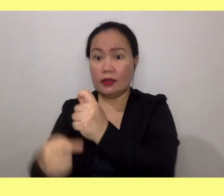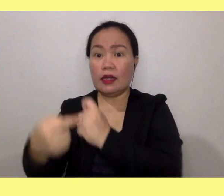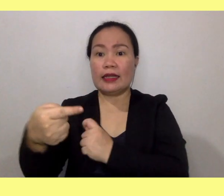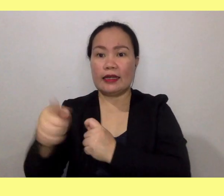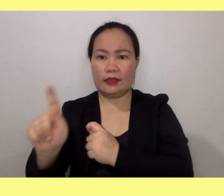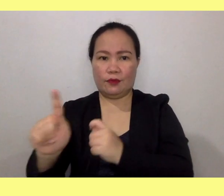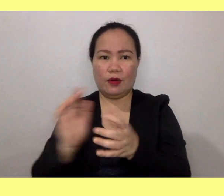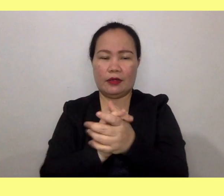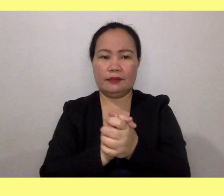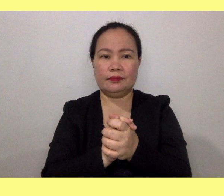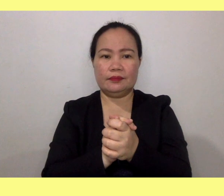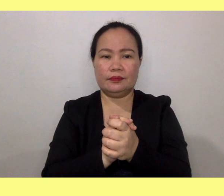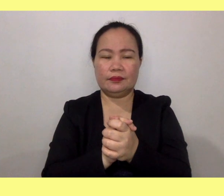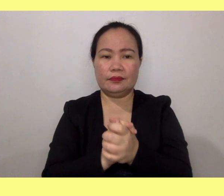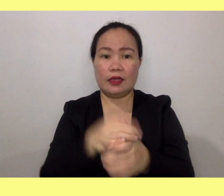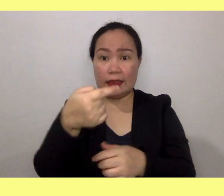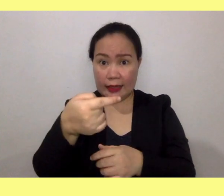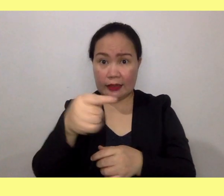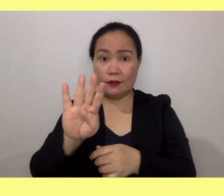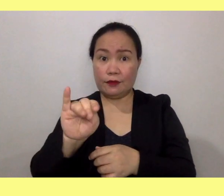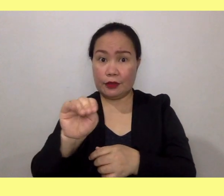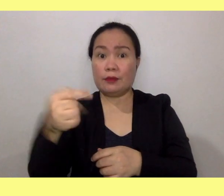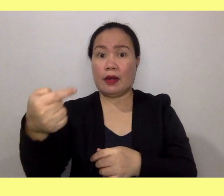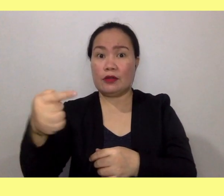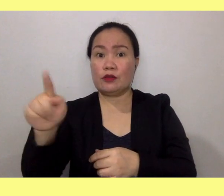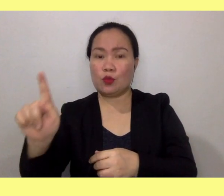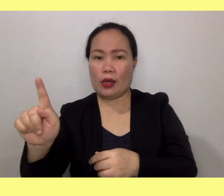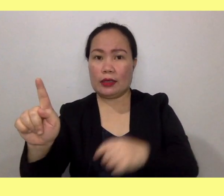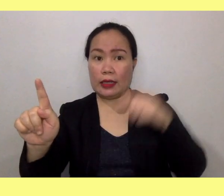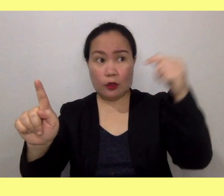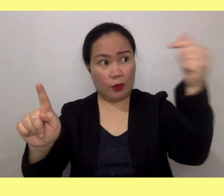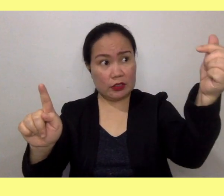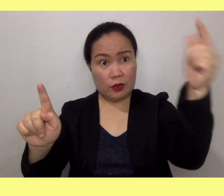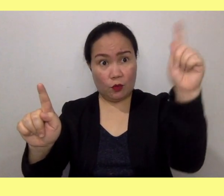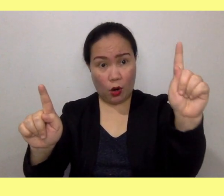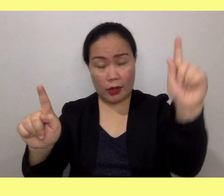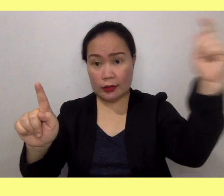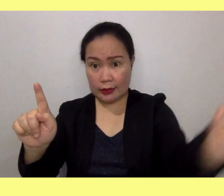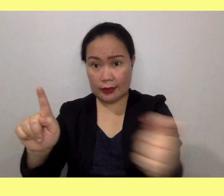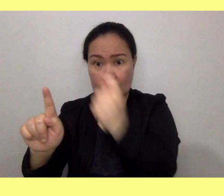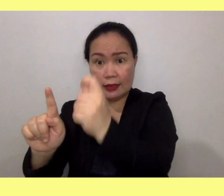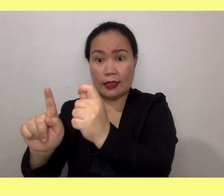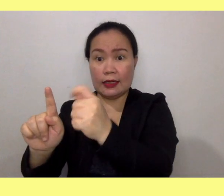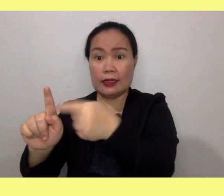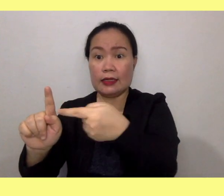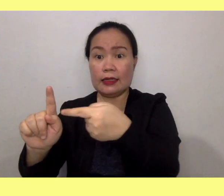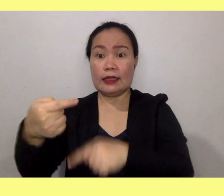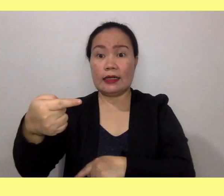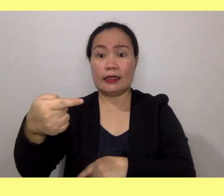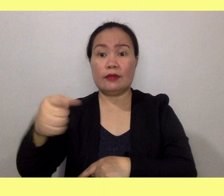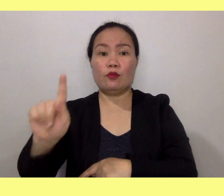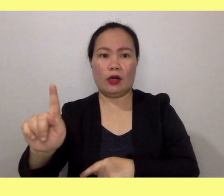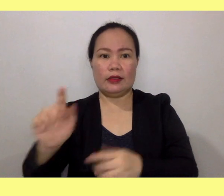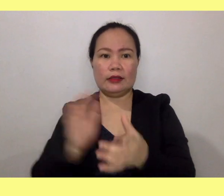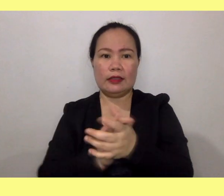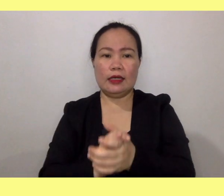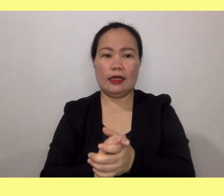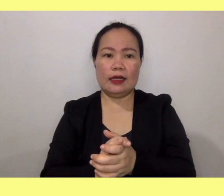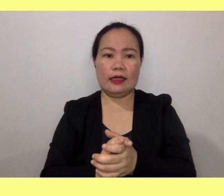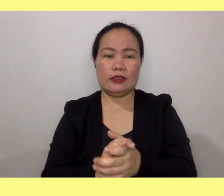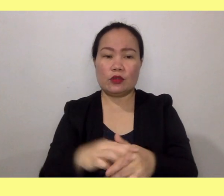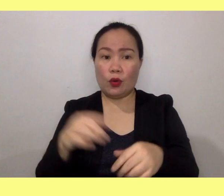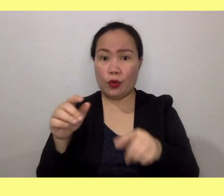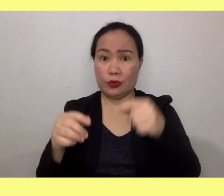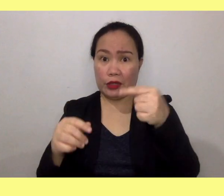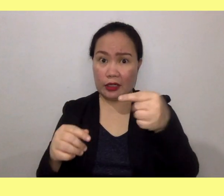equal to negative 14 minus 1, that is negative 15. So divide both sides by 3.